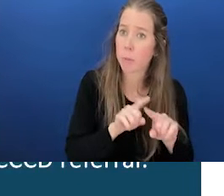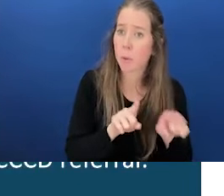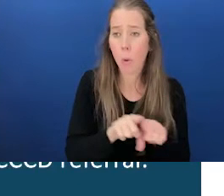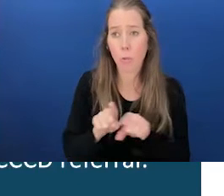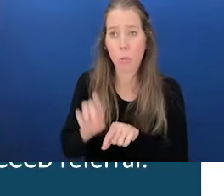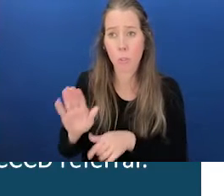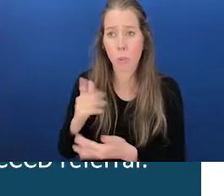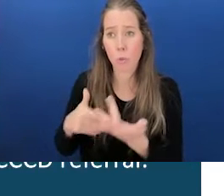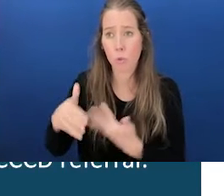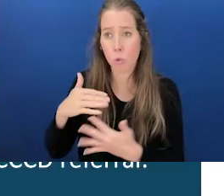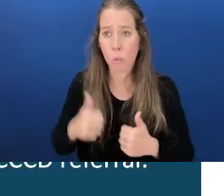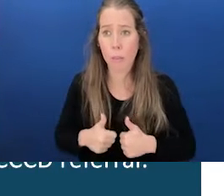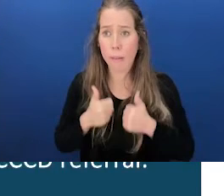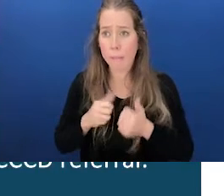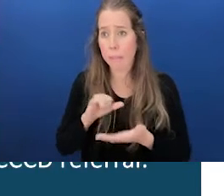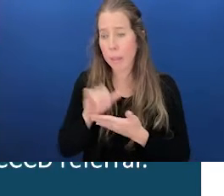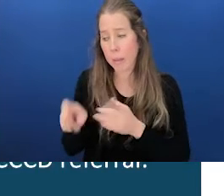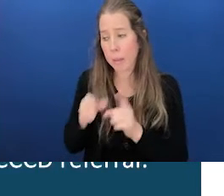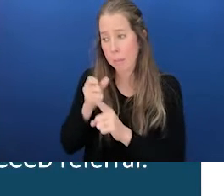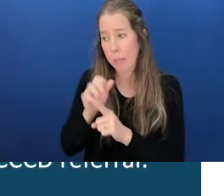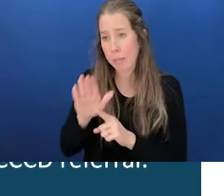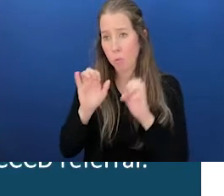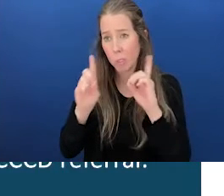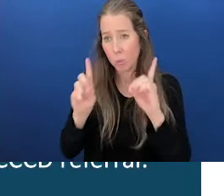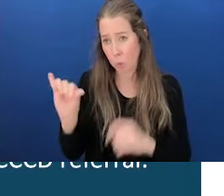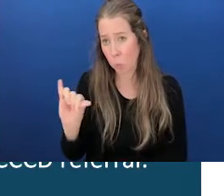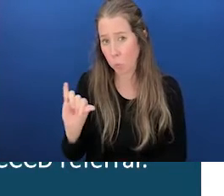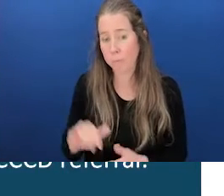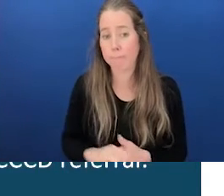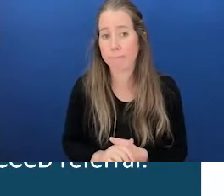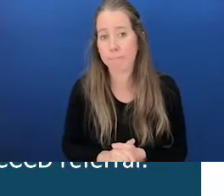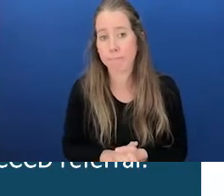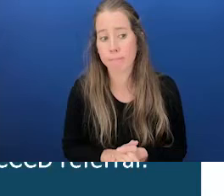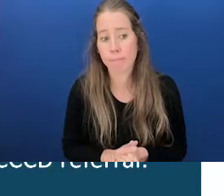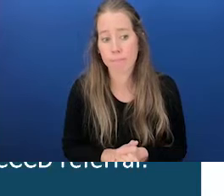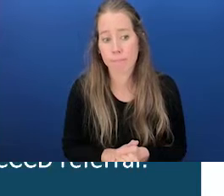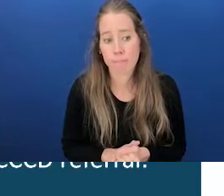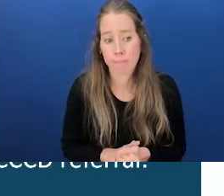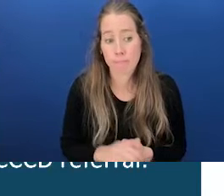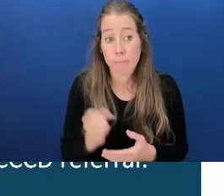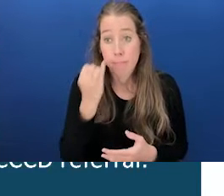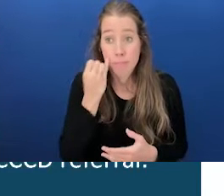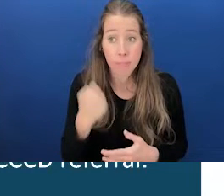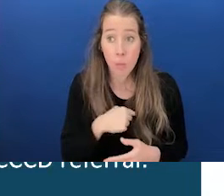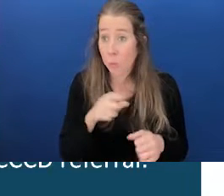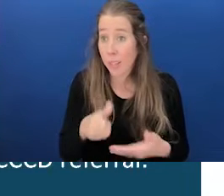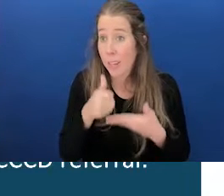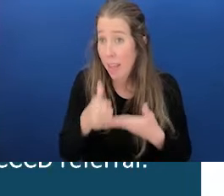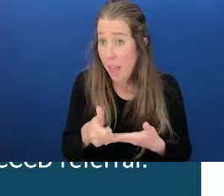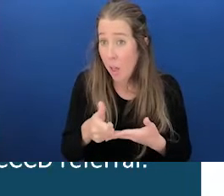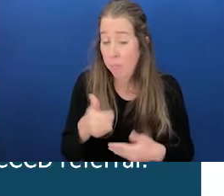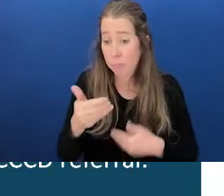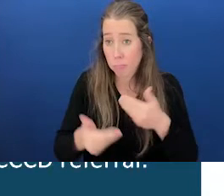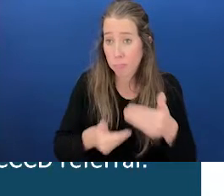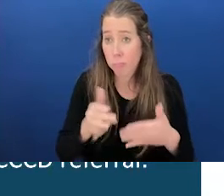because that is also impacting their education. So if we can help in the process of